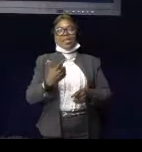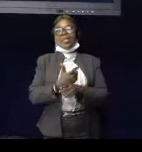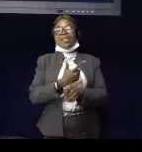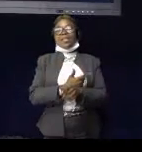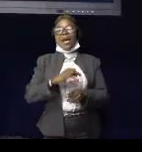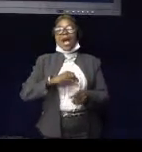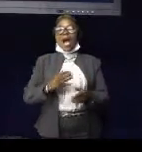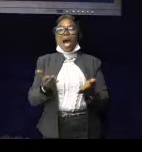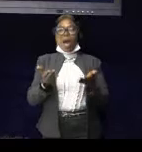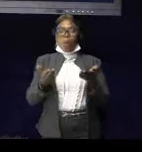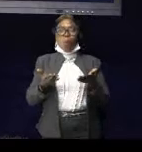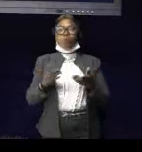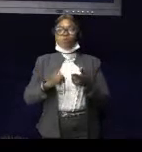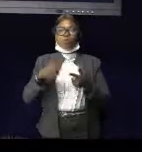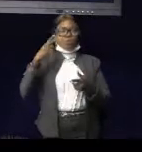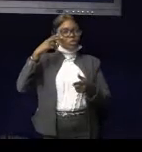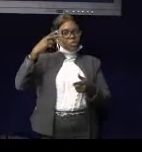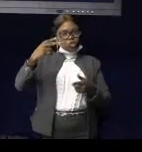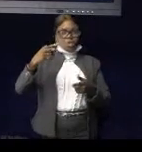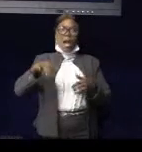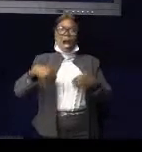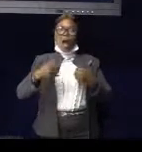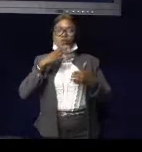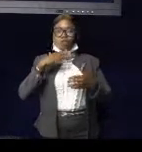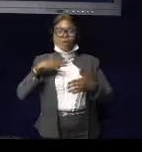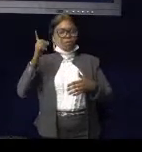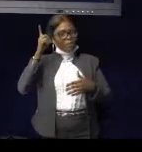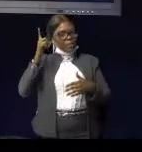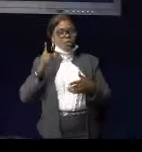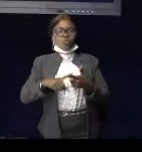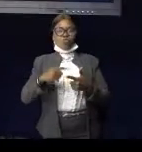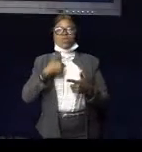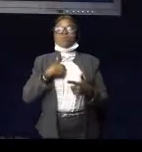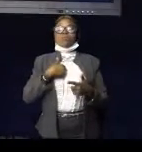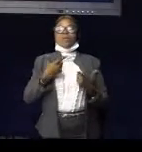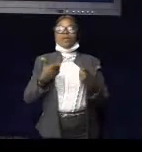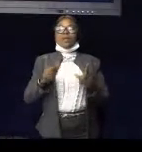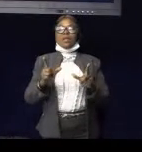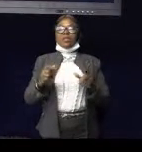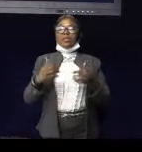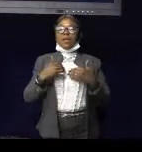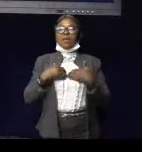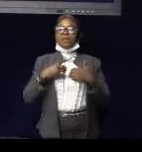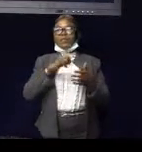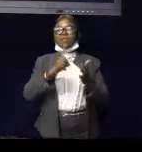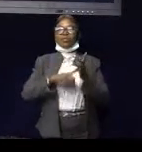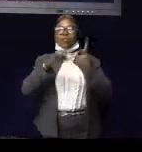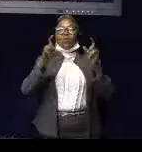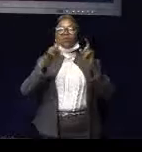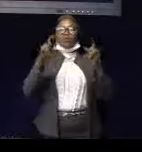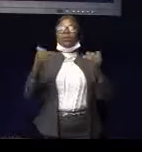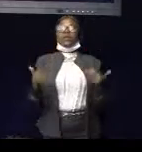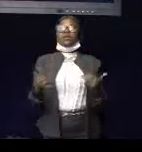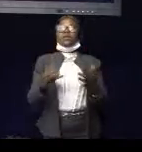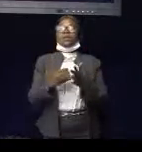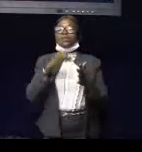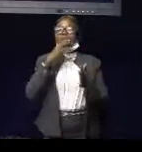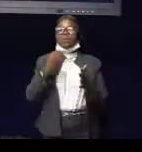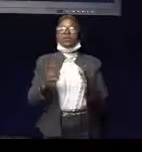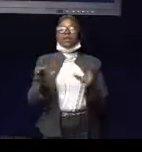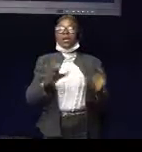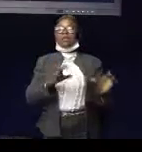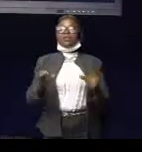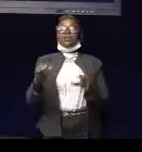lesson? I want to see how well you've listened. let's have this questions